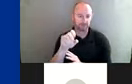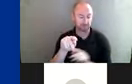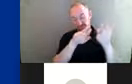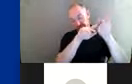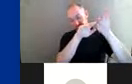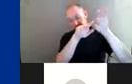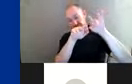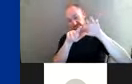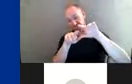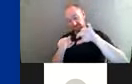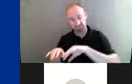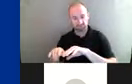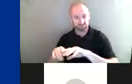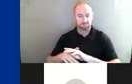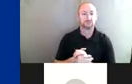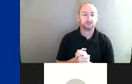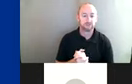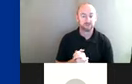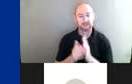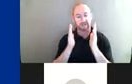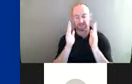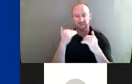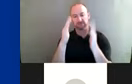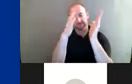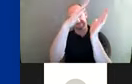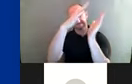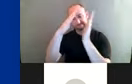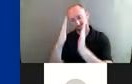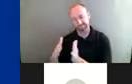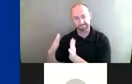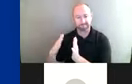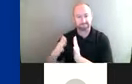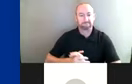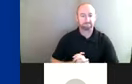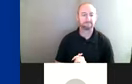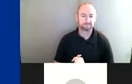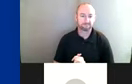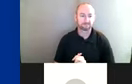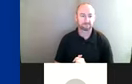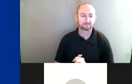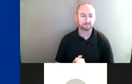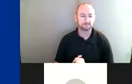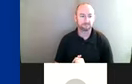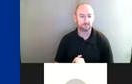and sort of was confined there to a narrow ravine, it looks like.